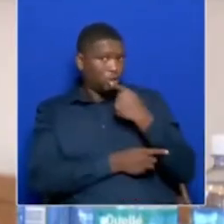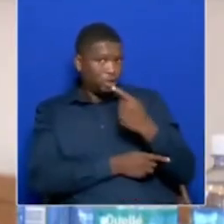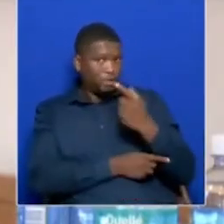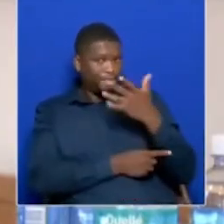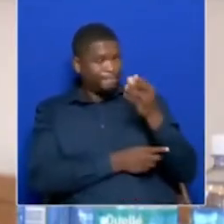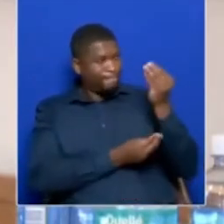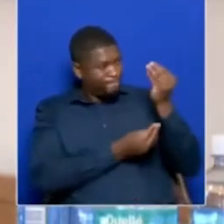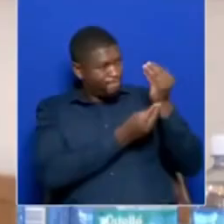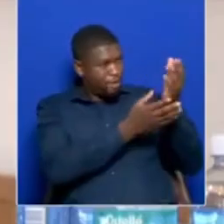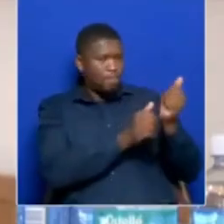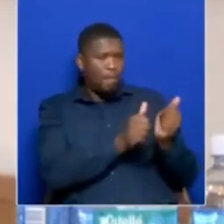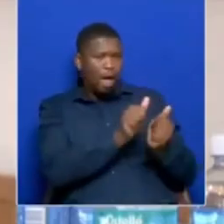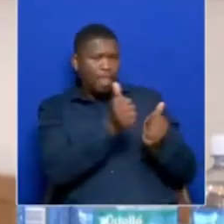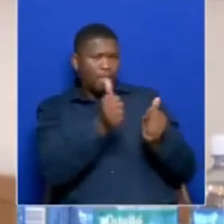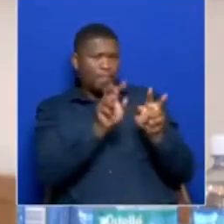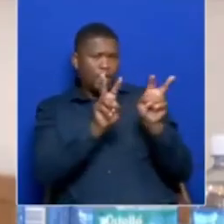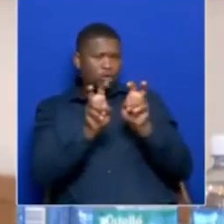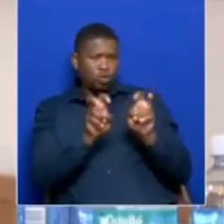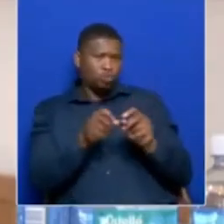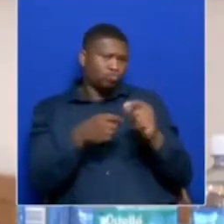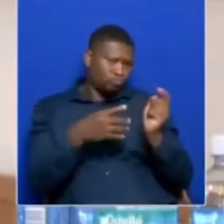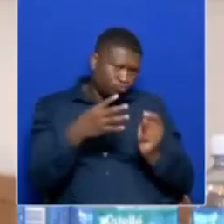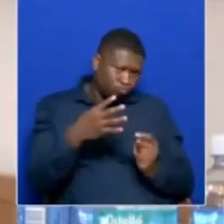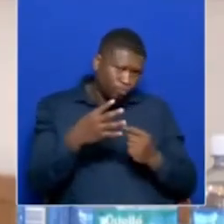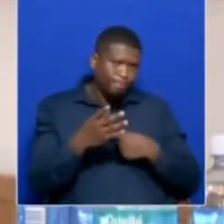with the contents of your paragraph 8?